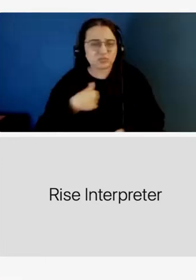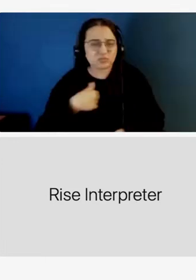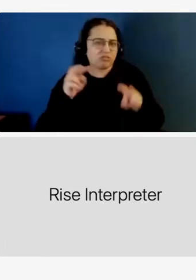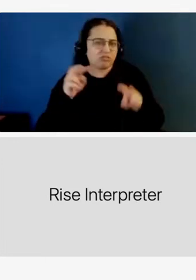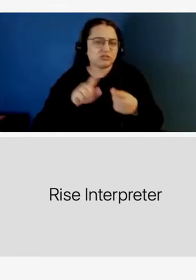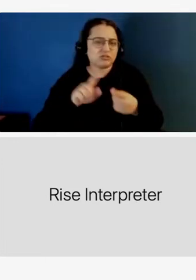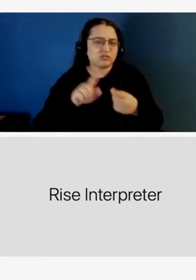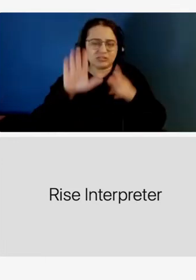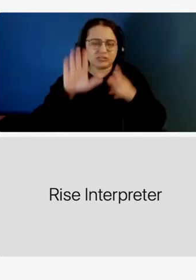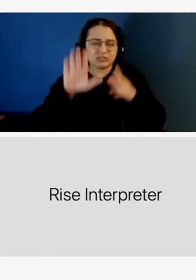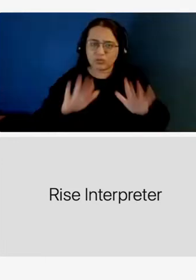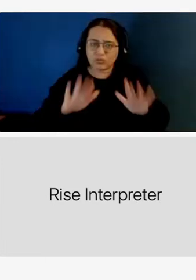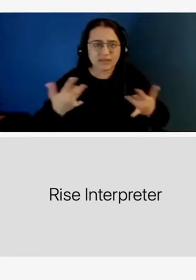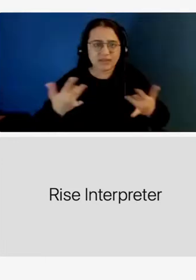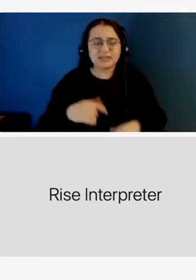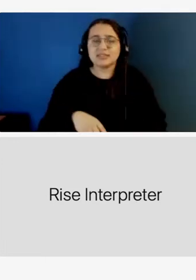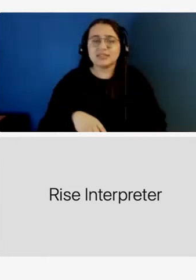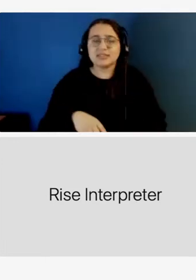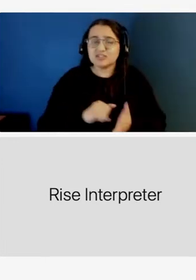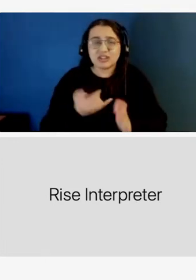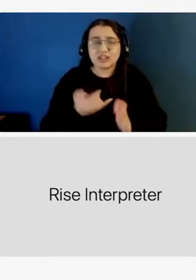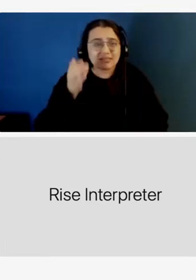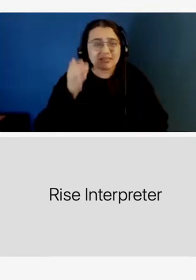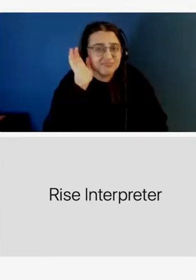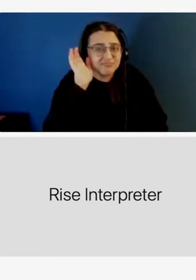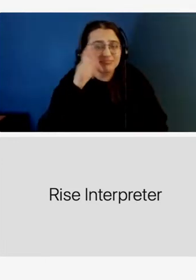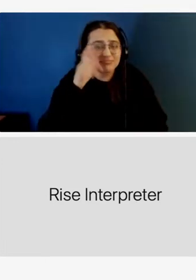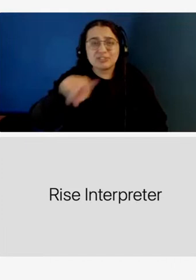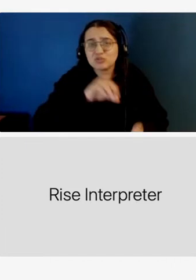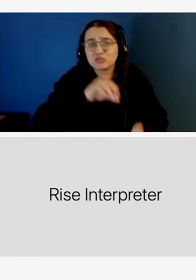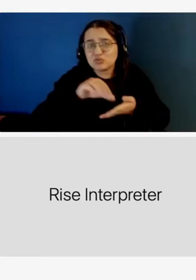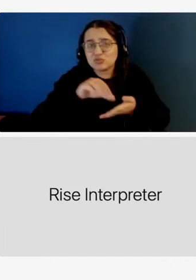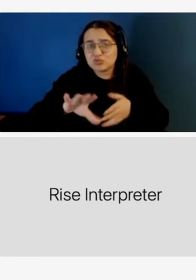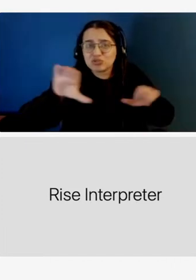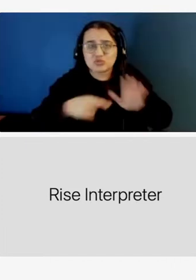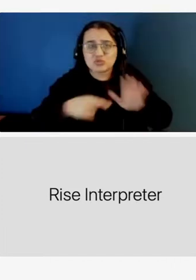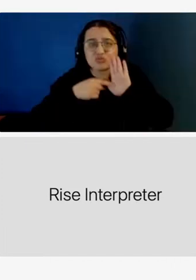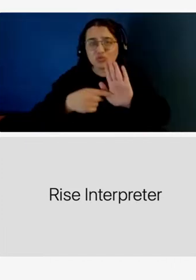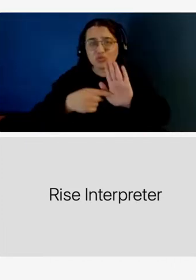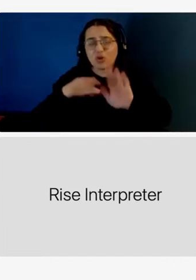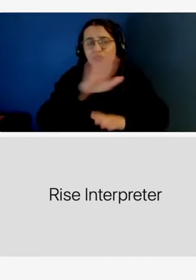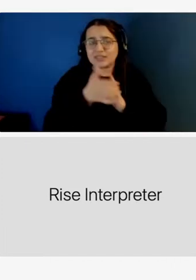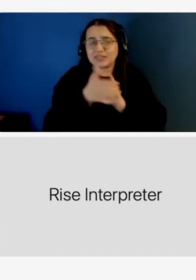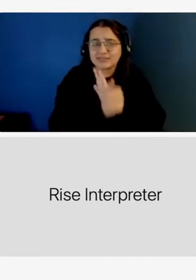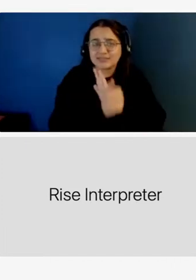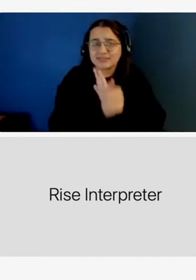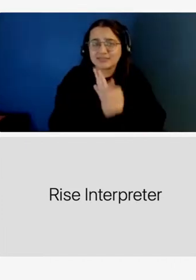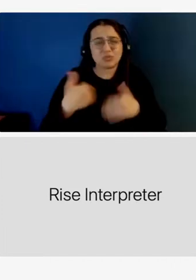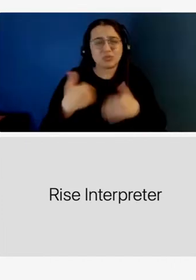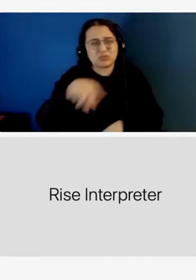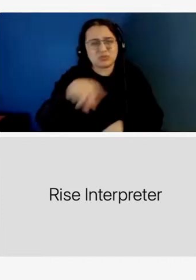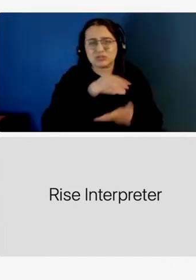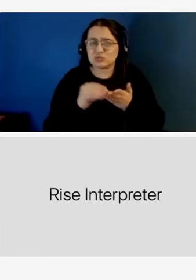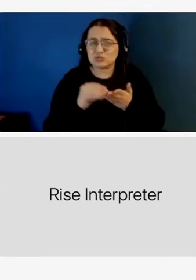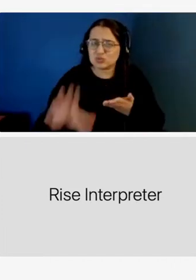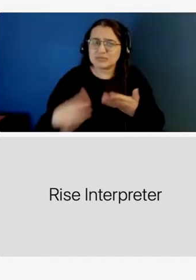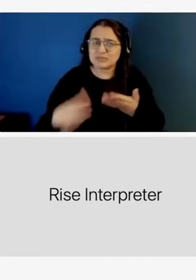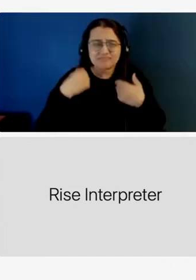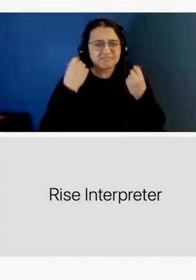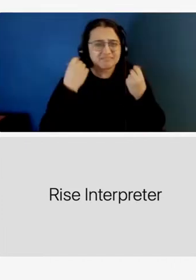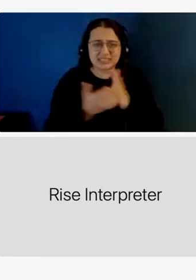students and showcase their talents, because we have a lot of talented students that are amazing in our district. And